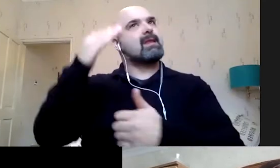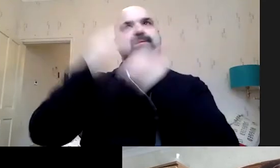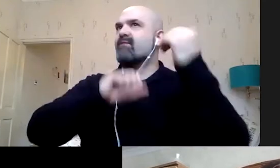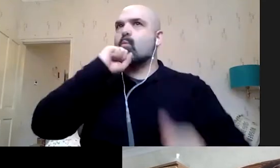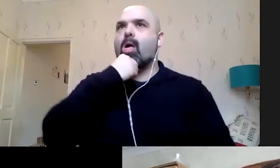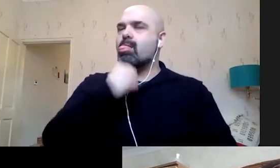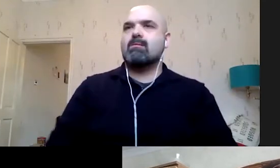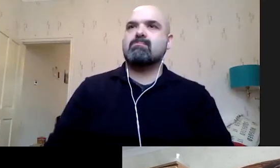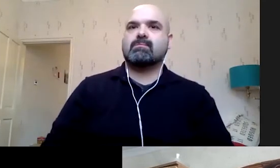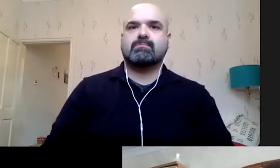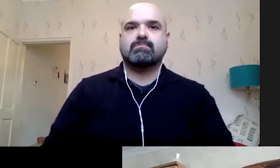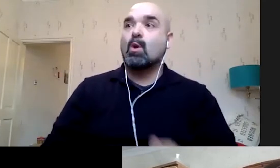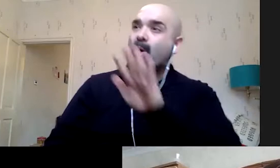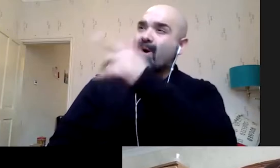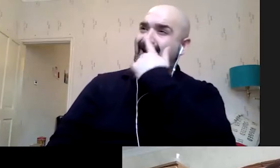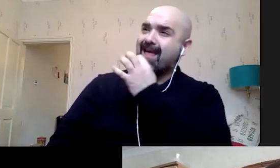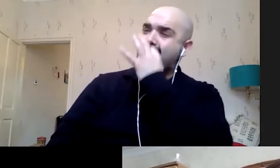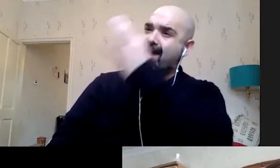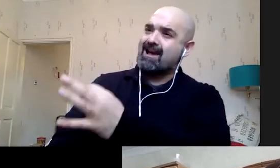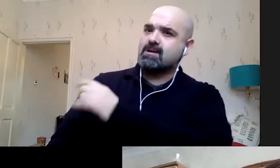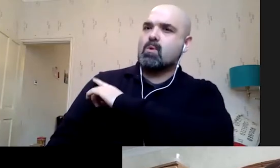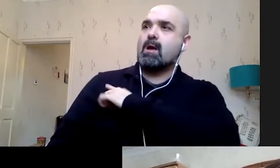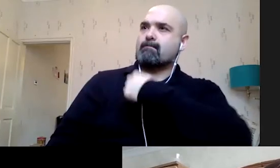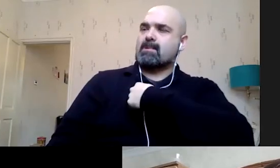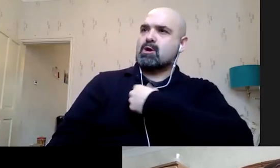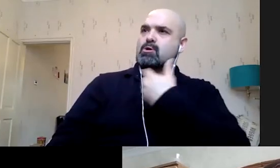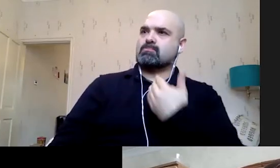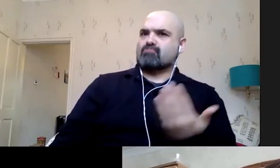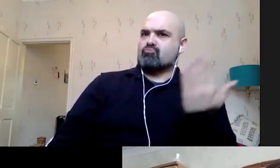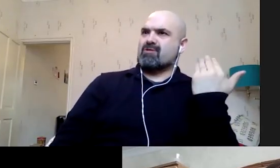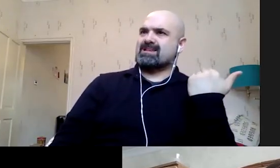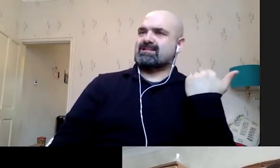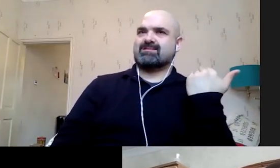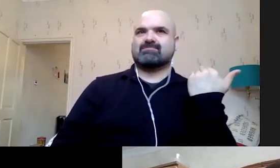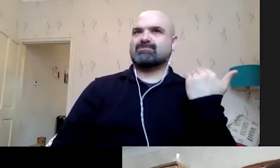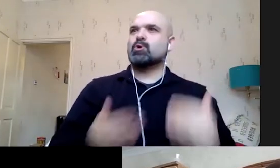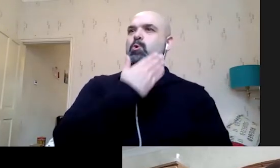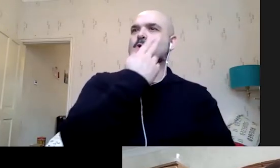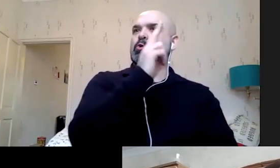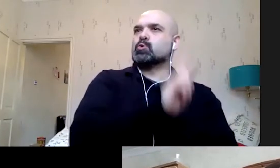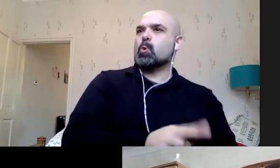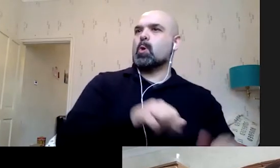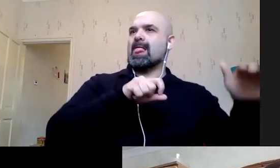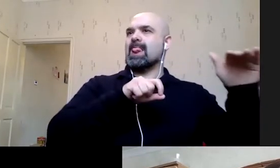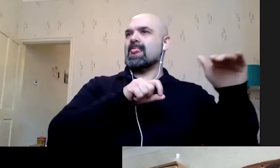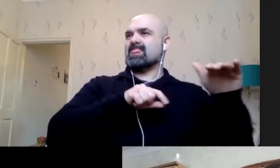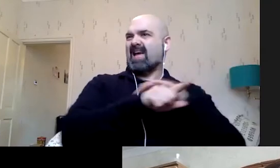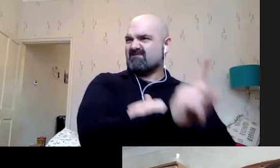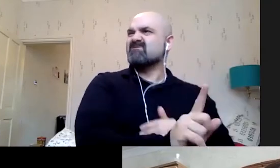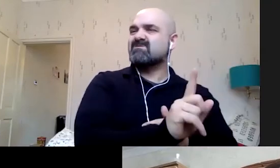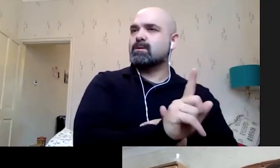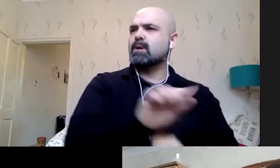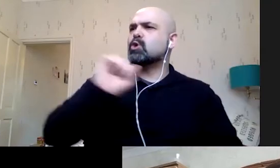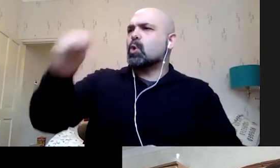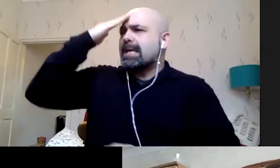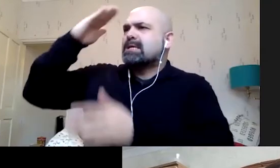So could I ask you, because I've recently just left high school, I've recently left sixth form, what was your experience like in school, both as a student